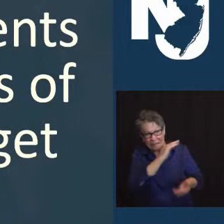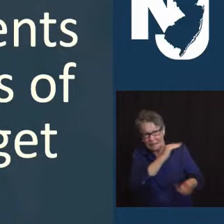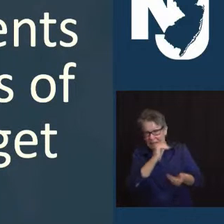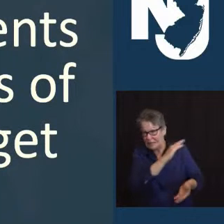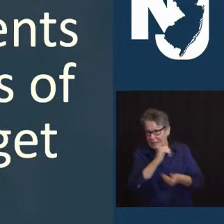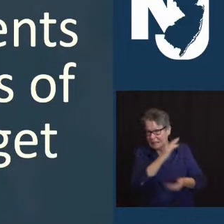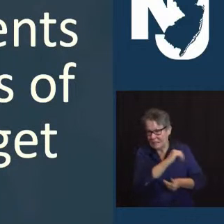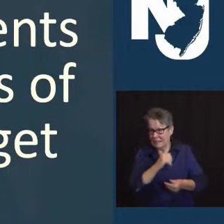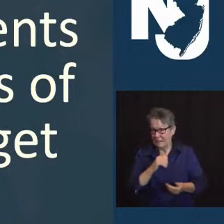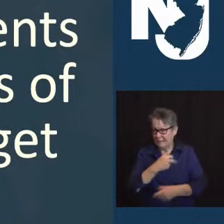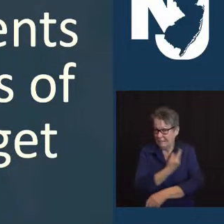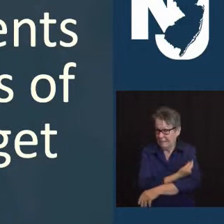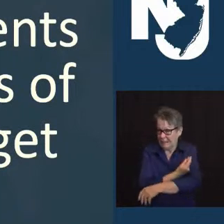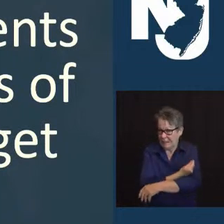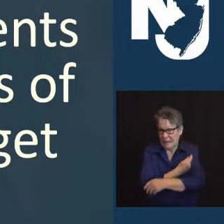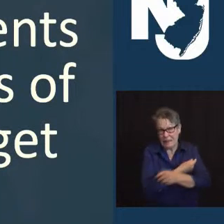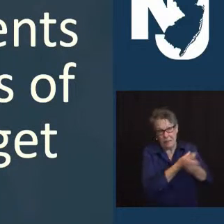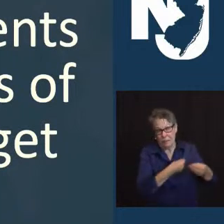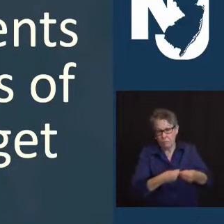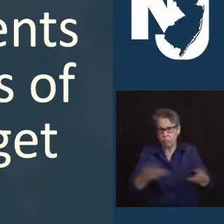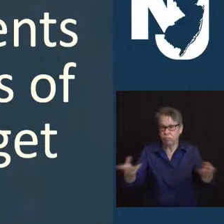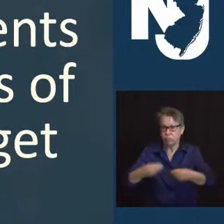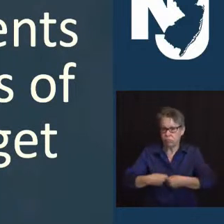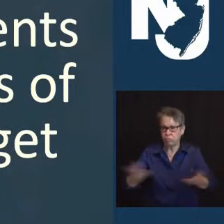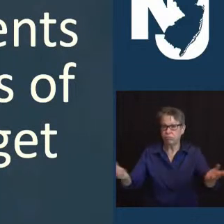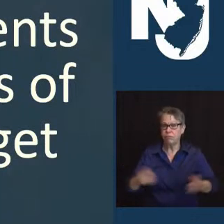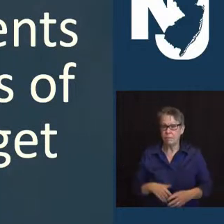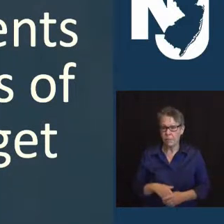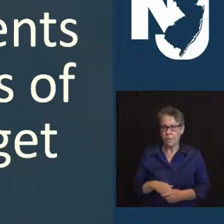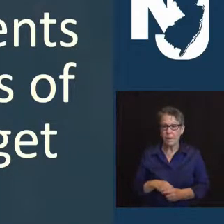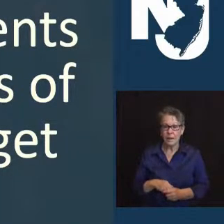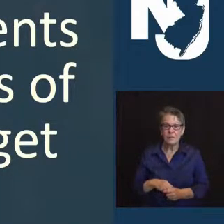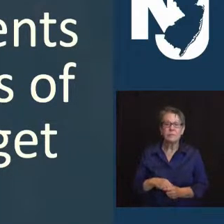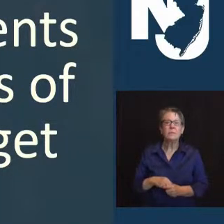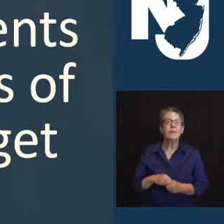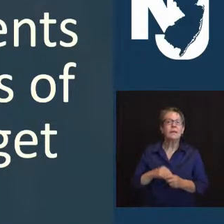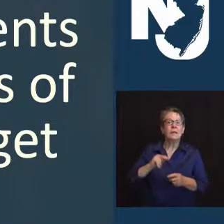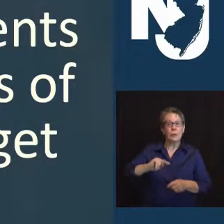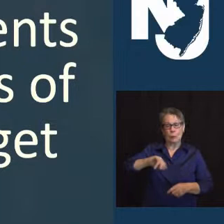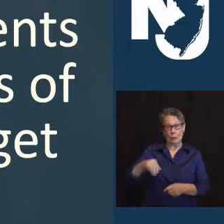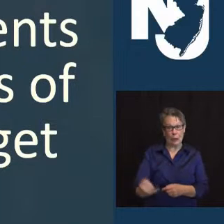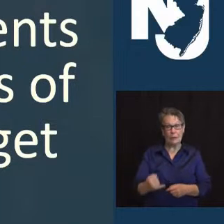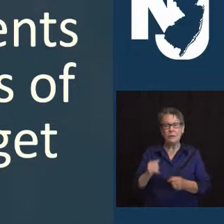between all of our many points of vaccine distribution,